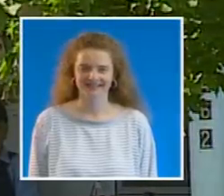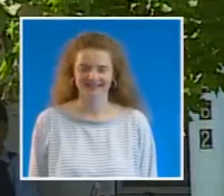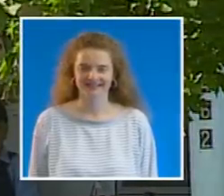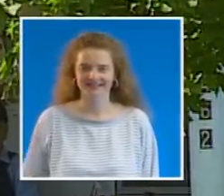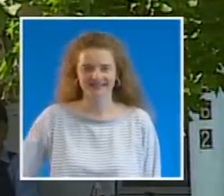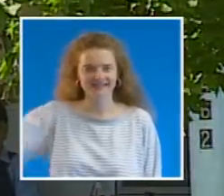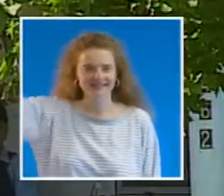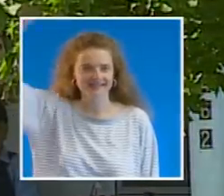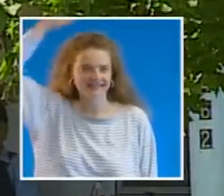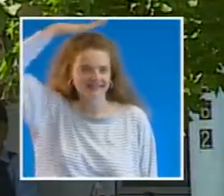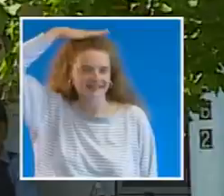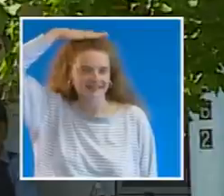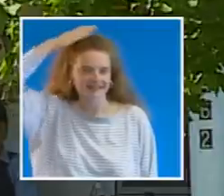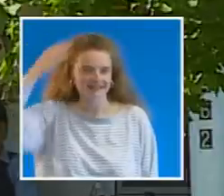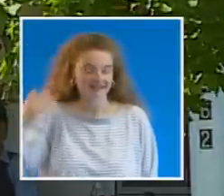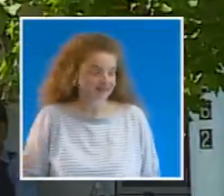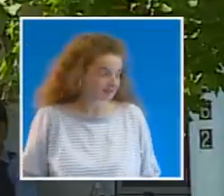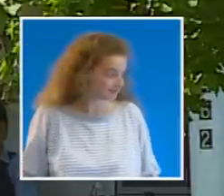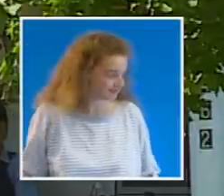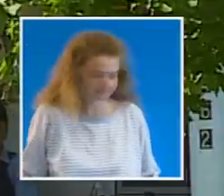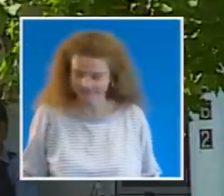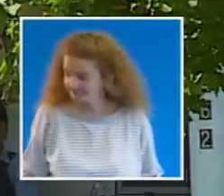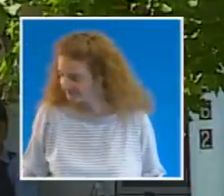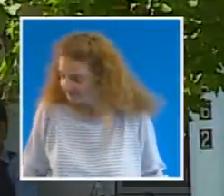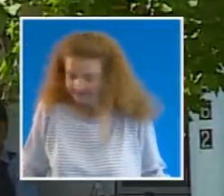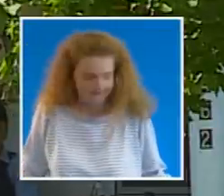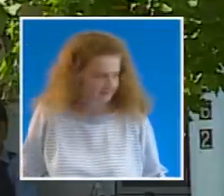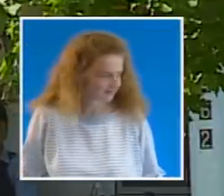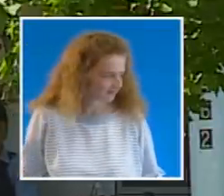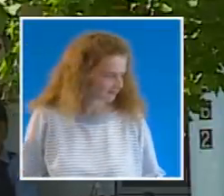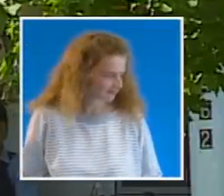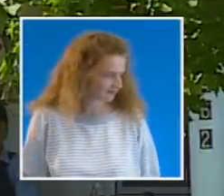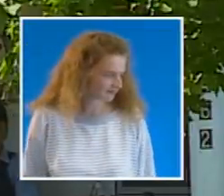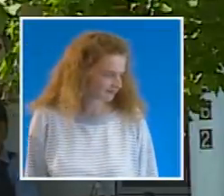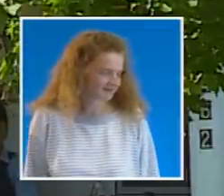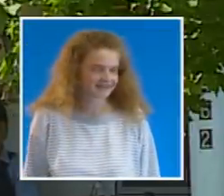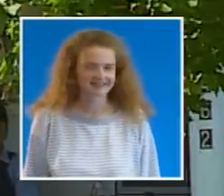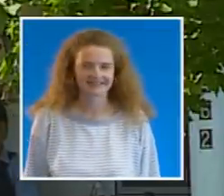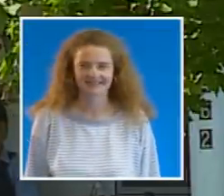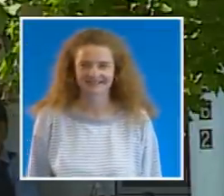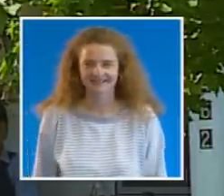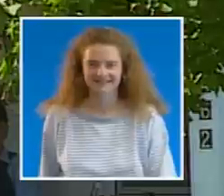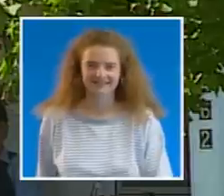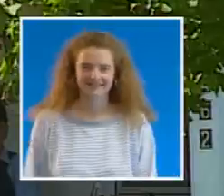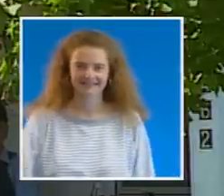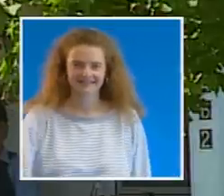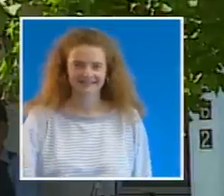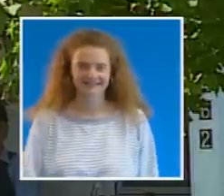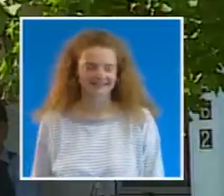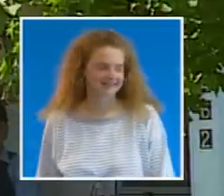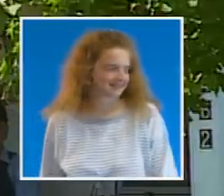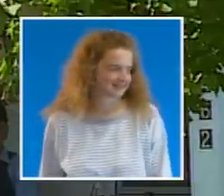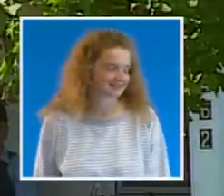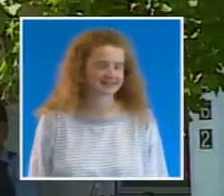Old John Muddlecombe lost his cap. He couldn't find it anywhere, the poor old chap. He walked down the high street